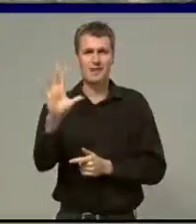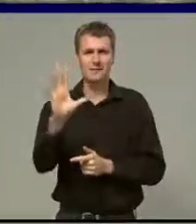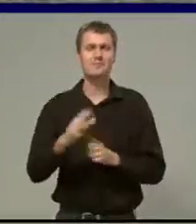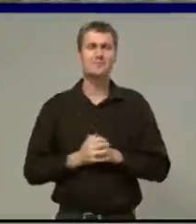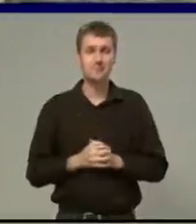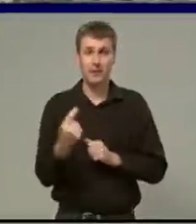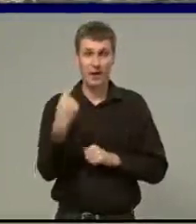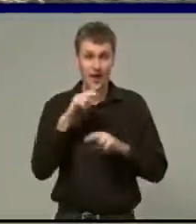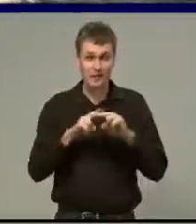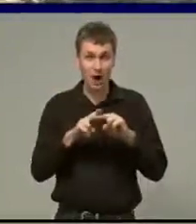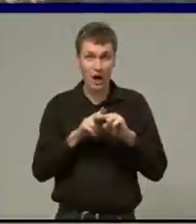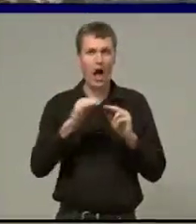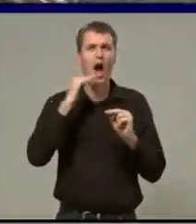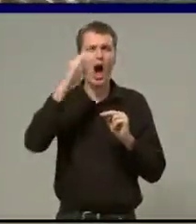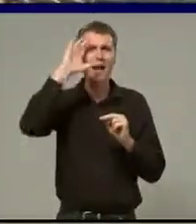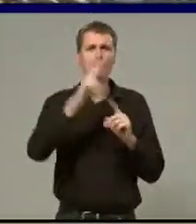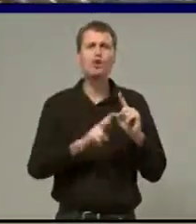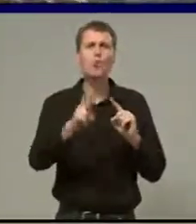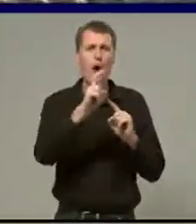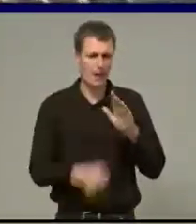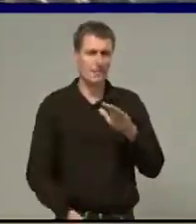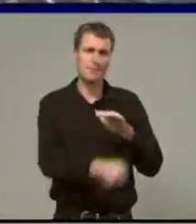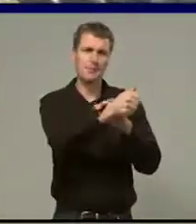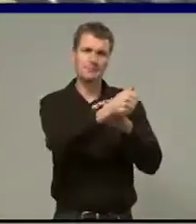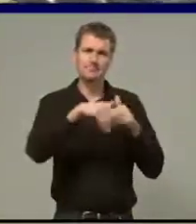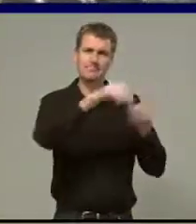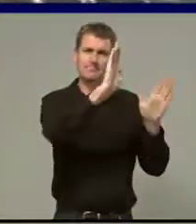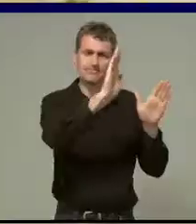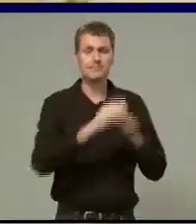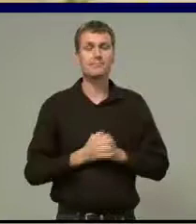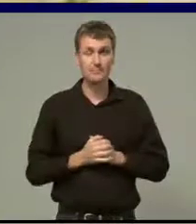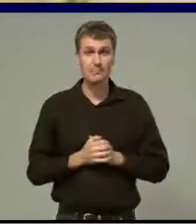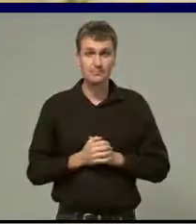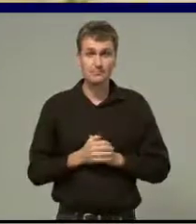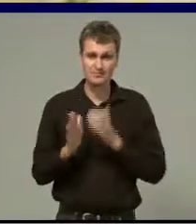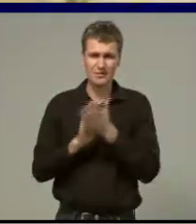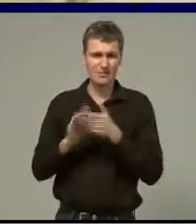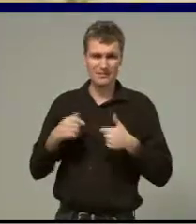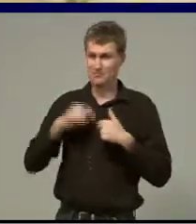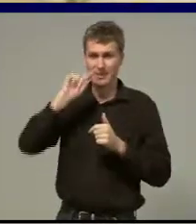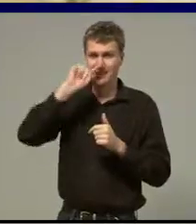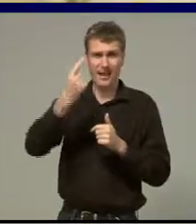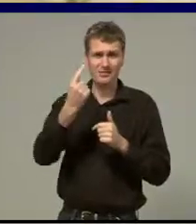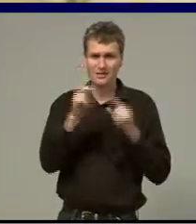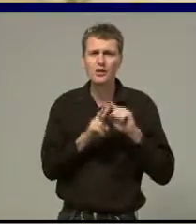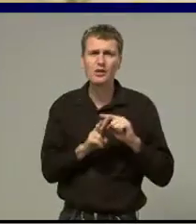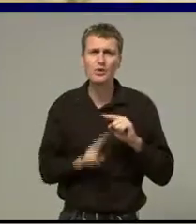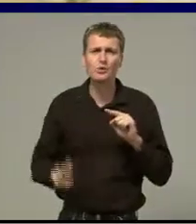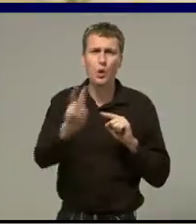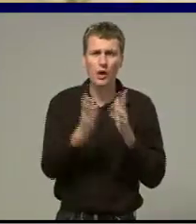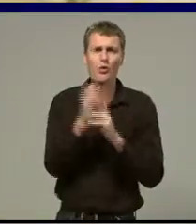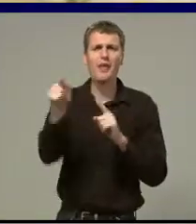Last Friday, High Country was evicted from the property. So it means that we cannot carry out our advertised